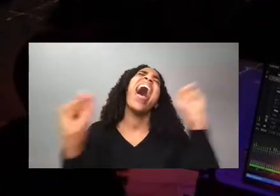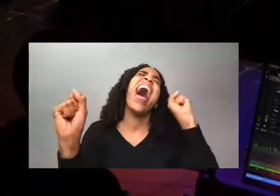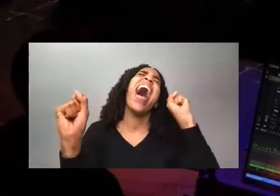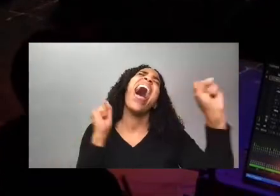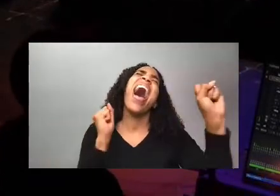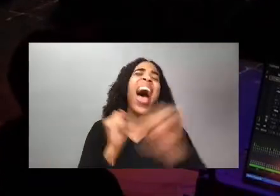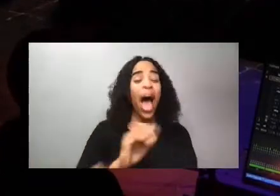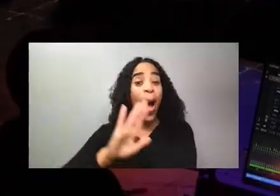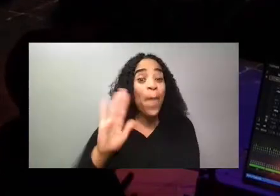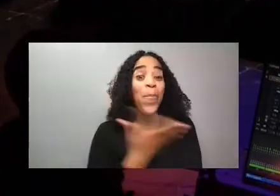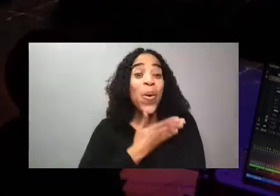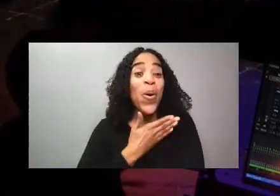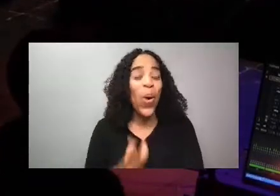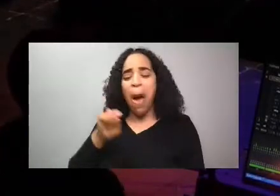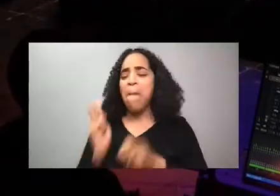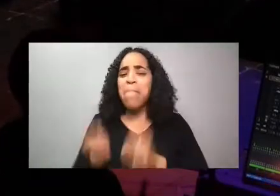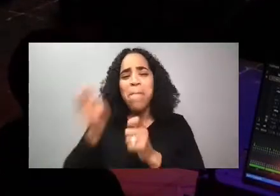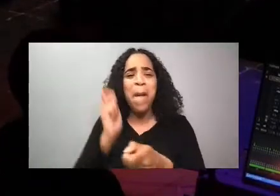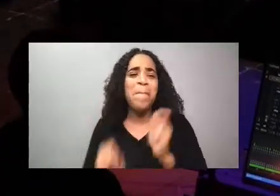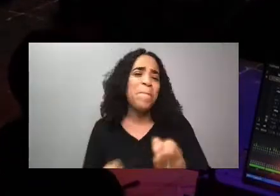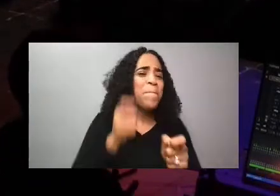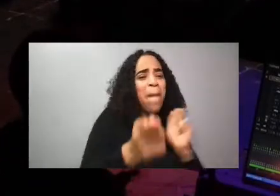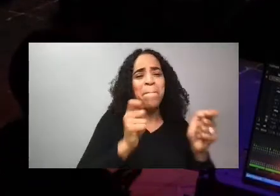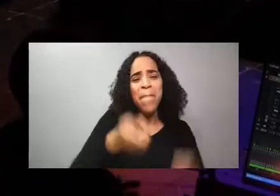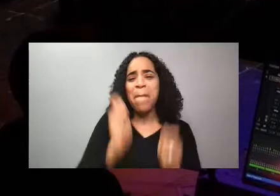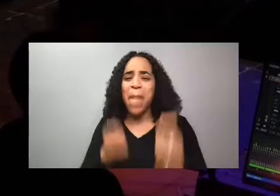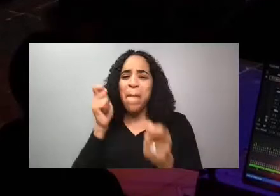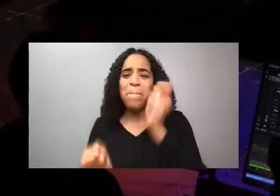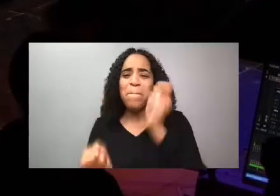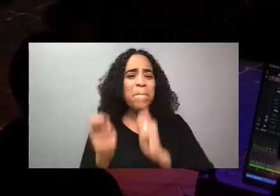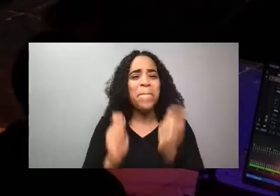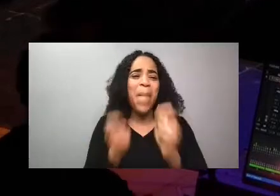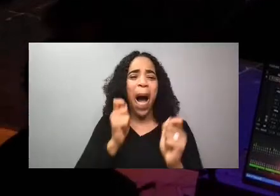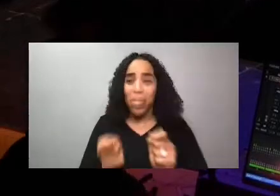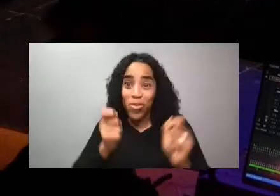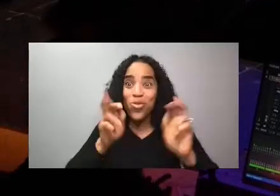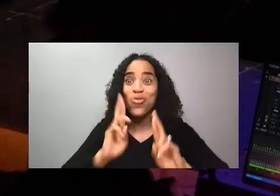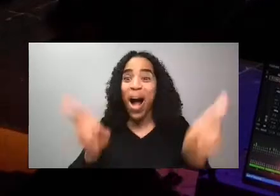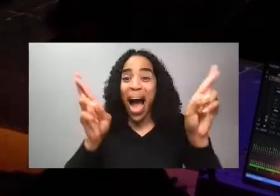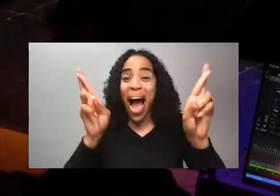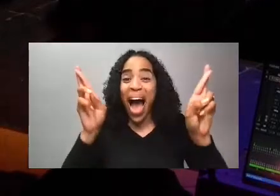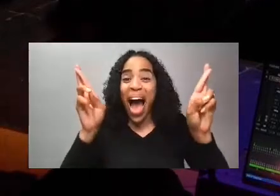amplify. The settings are dialing,